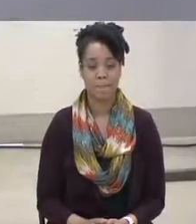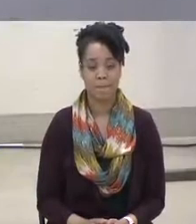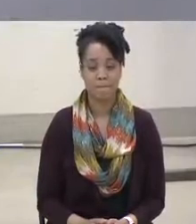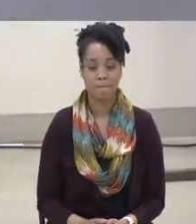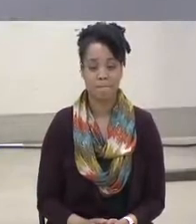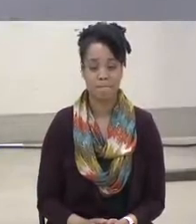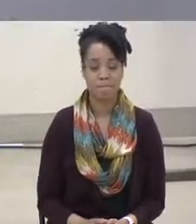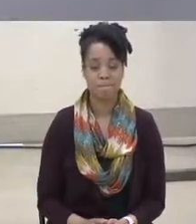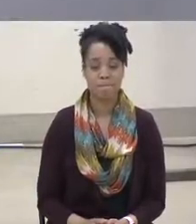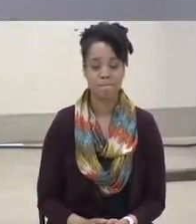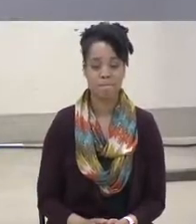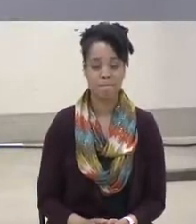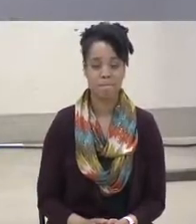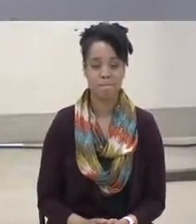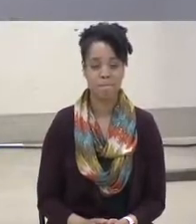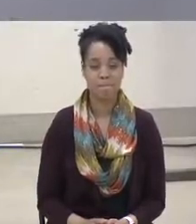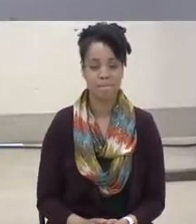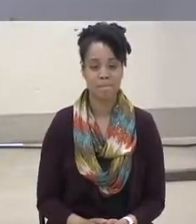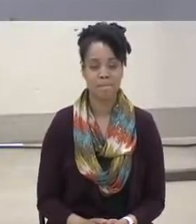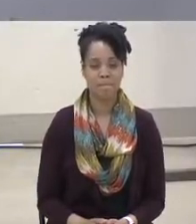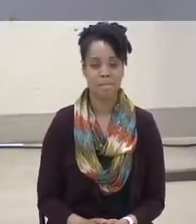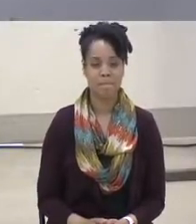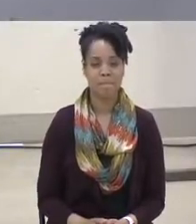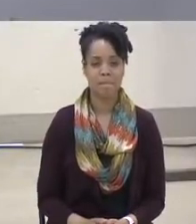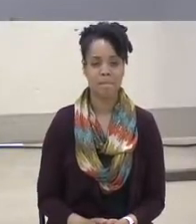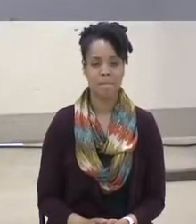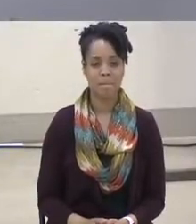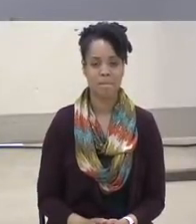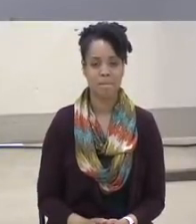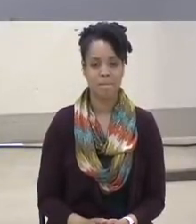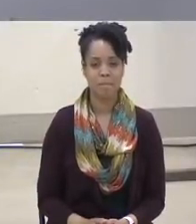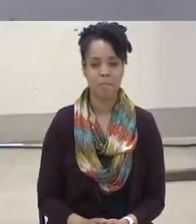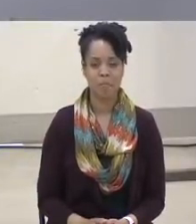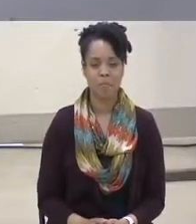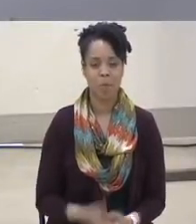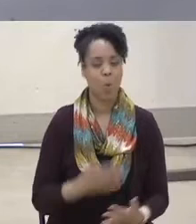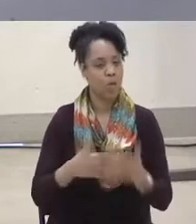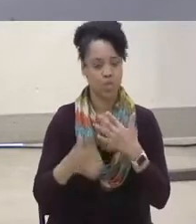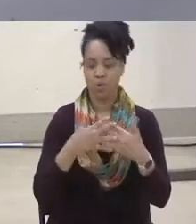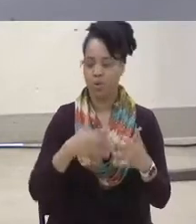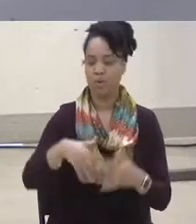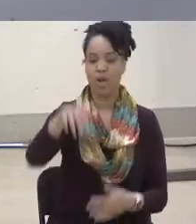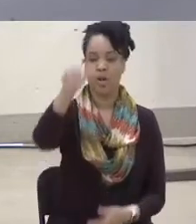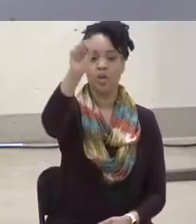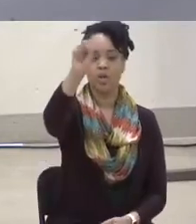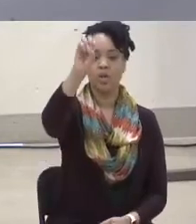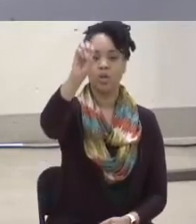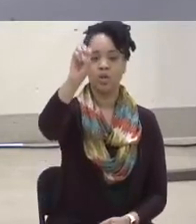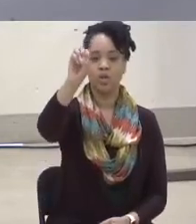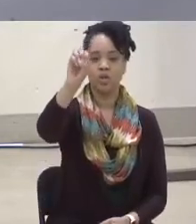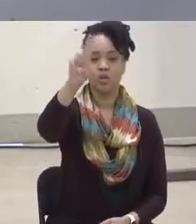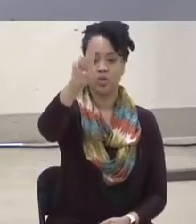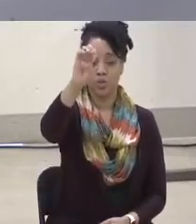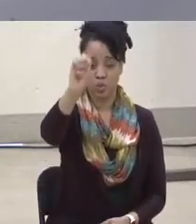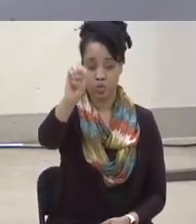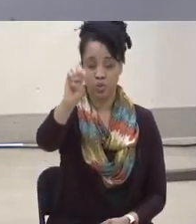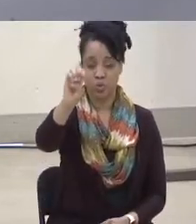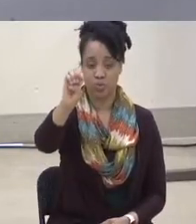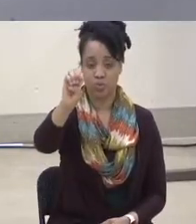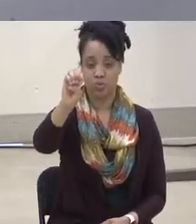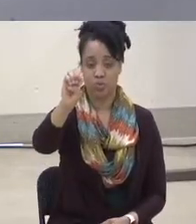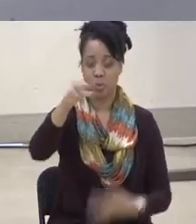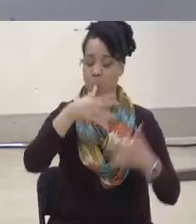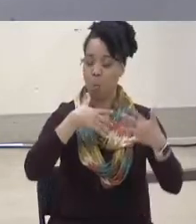moren, cualquier plaga o enfermedad que sea, Whatsoever sore. sea espada, enemigos